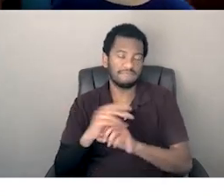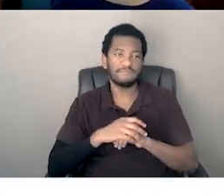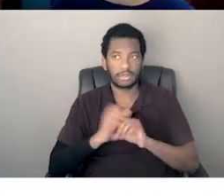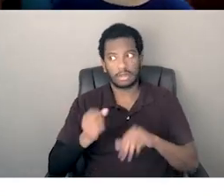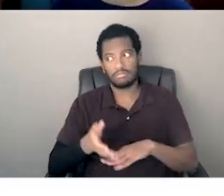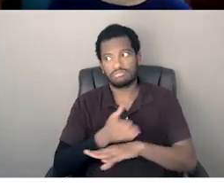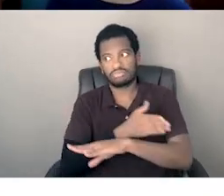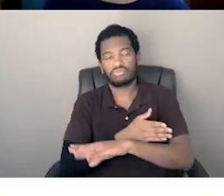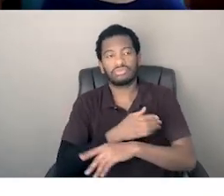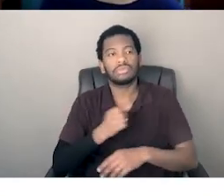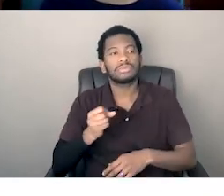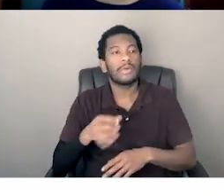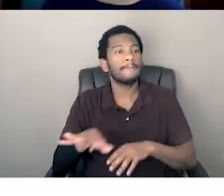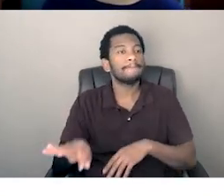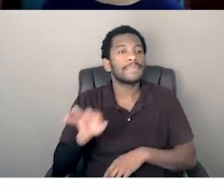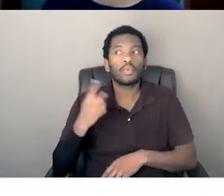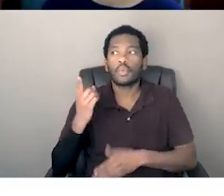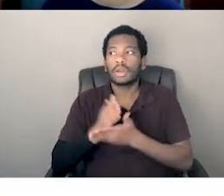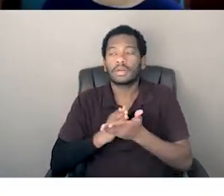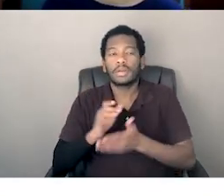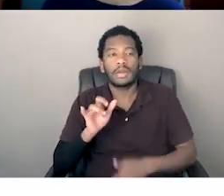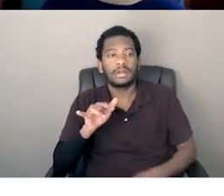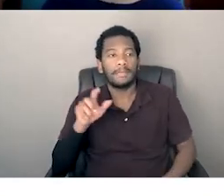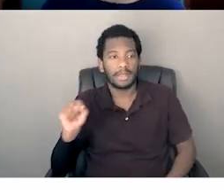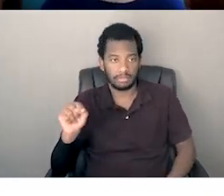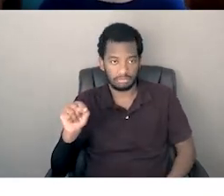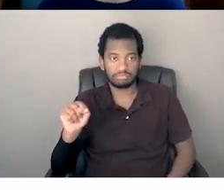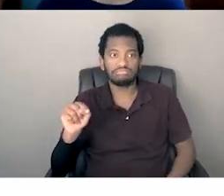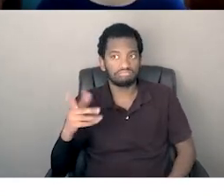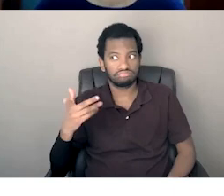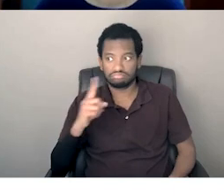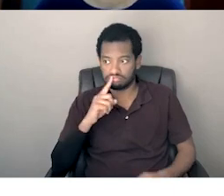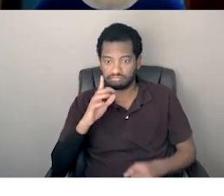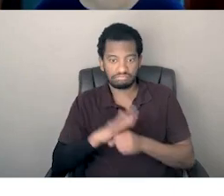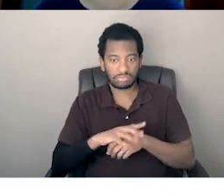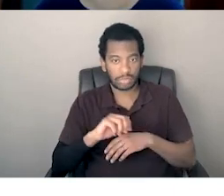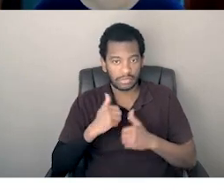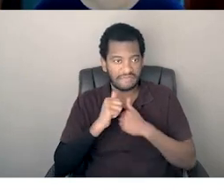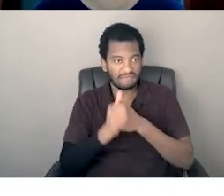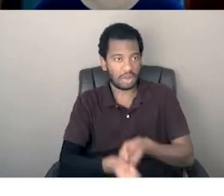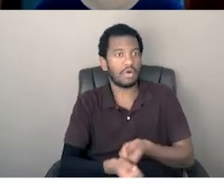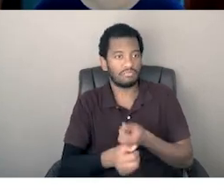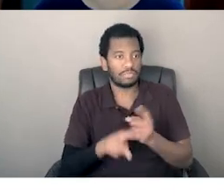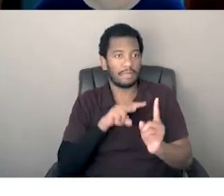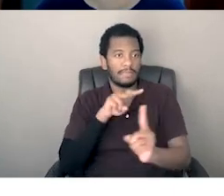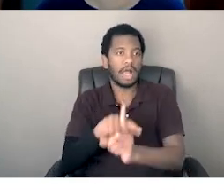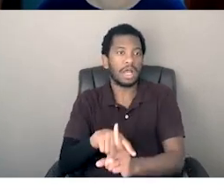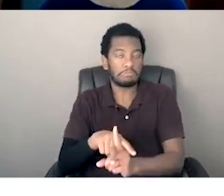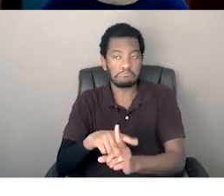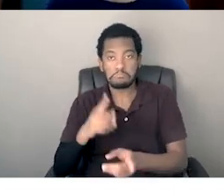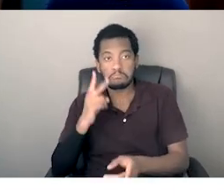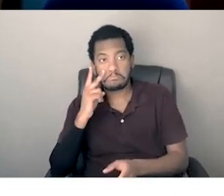Pick one element of the toolkit and commit to applying it. Try it out, see how it goes.